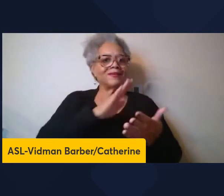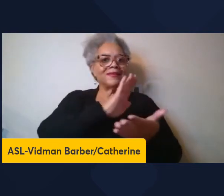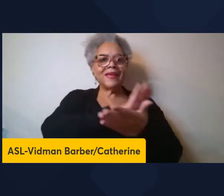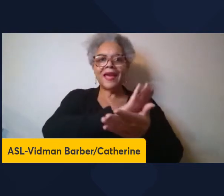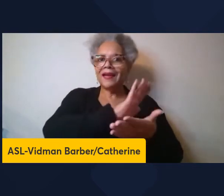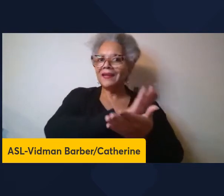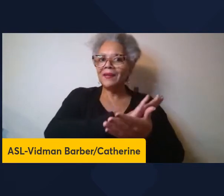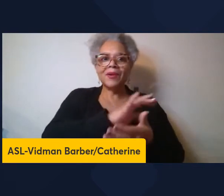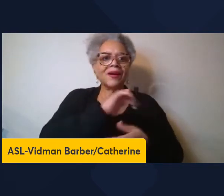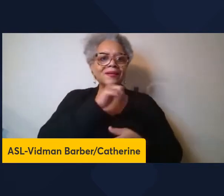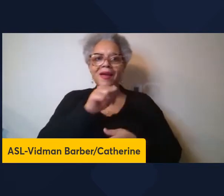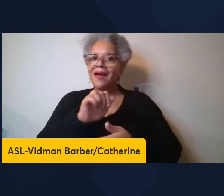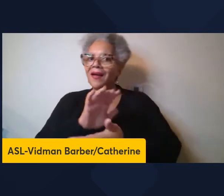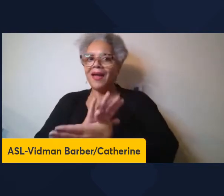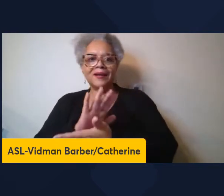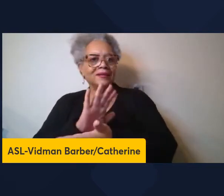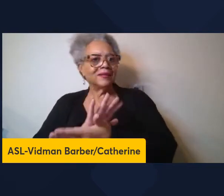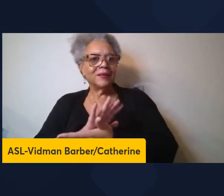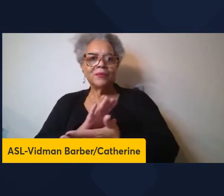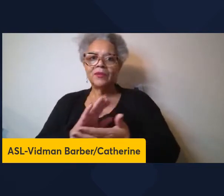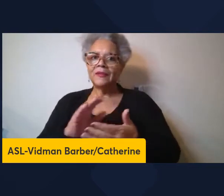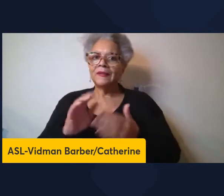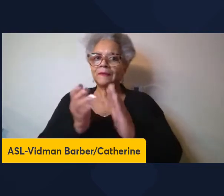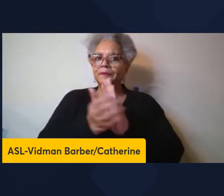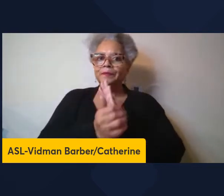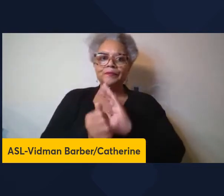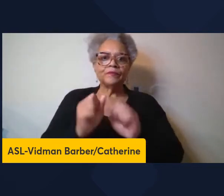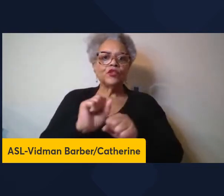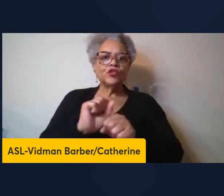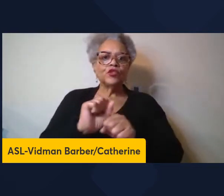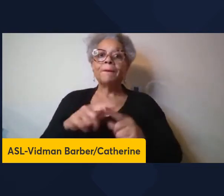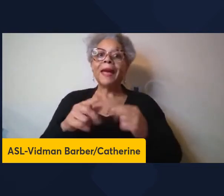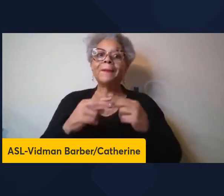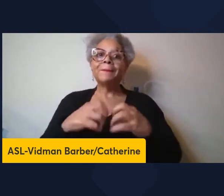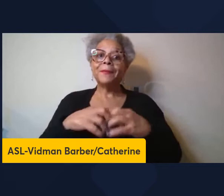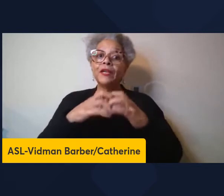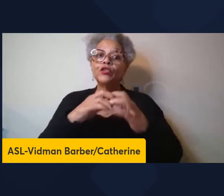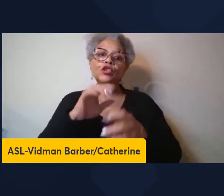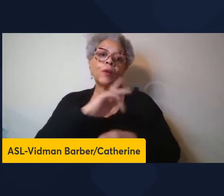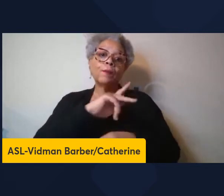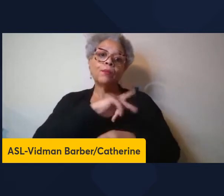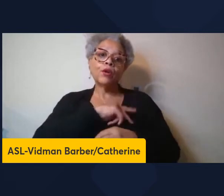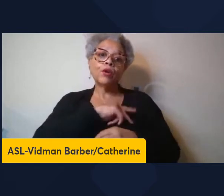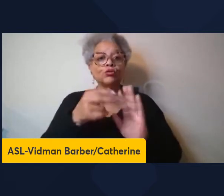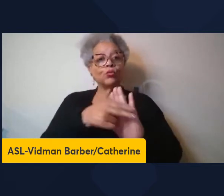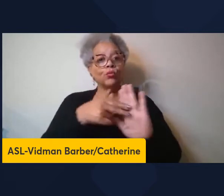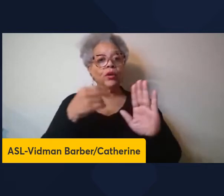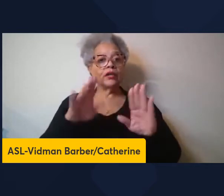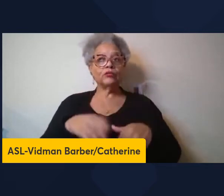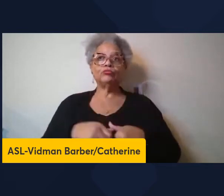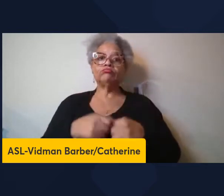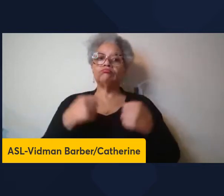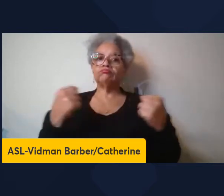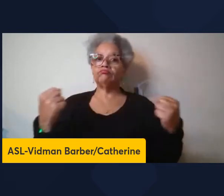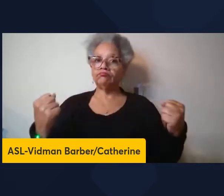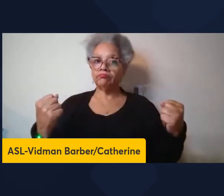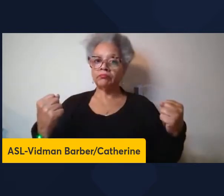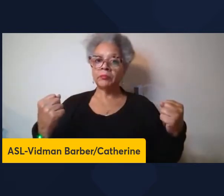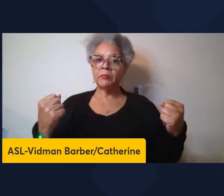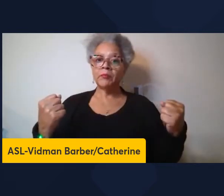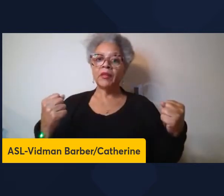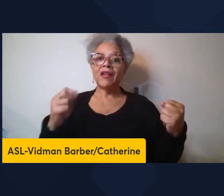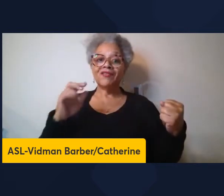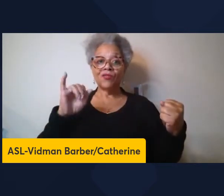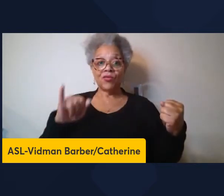academia, right? And so by building a personal brand, you also open yourself up, right, to that